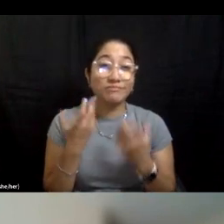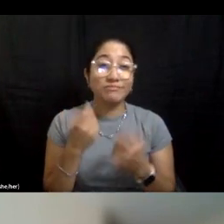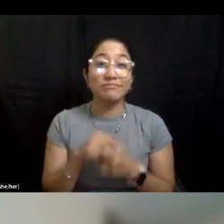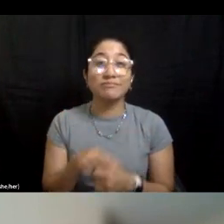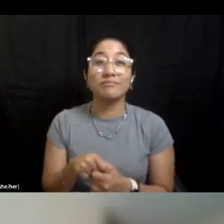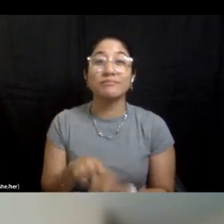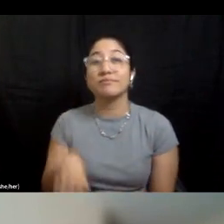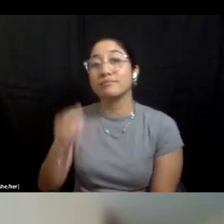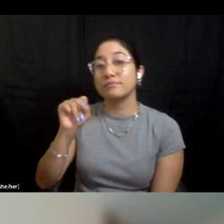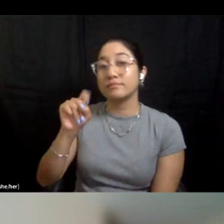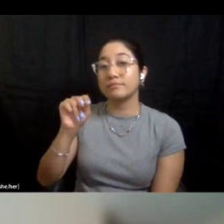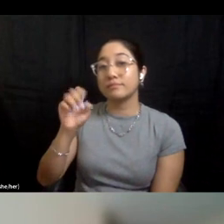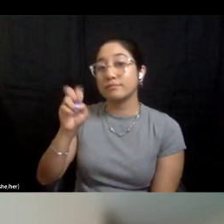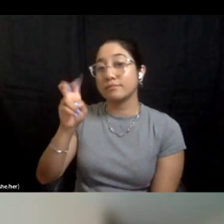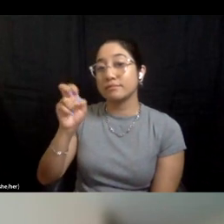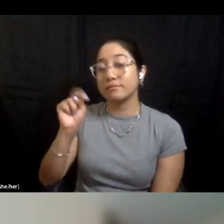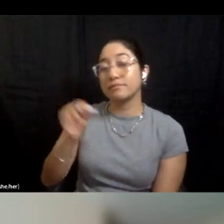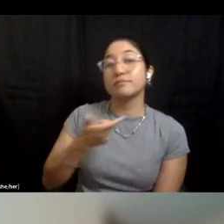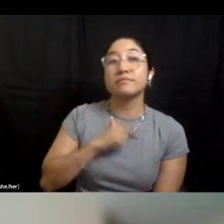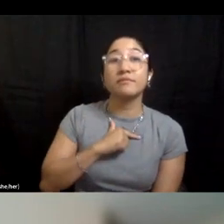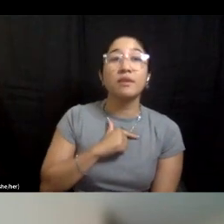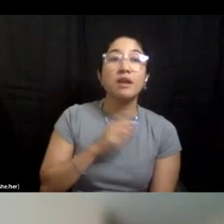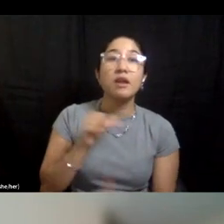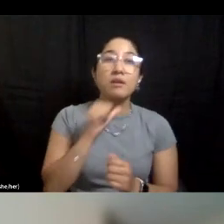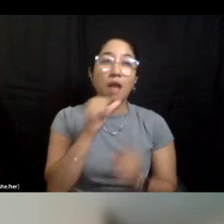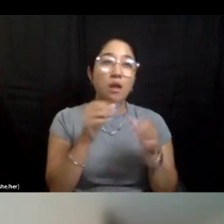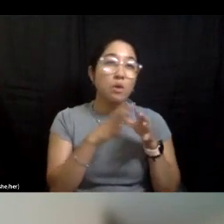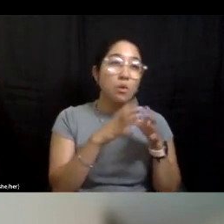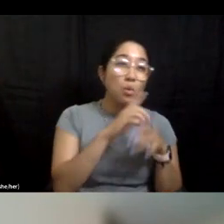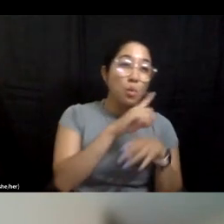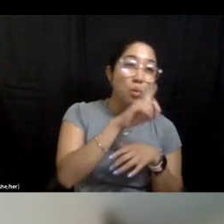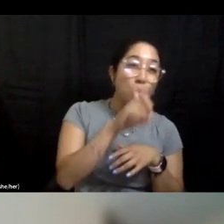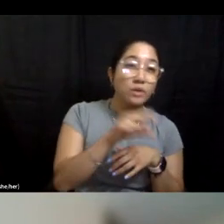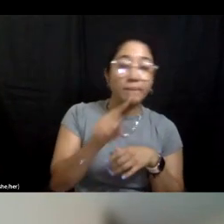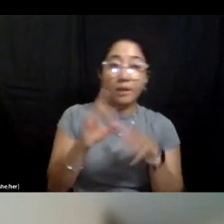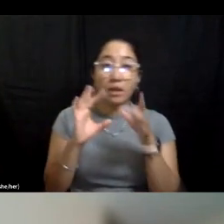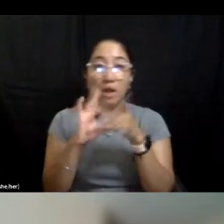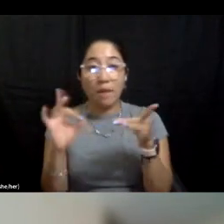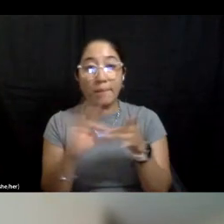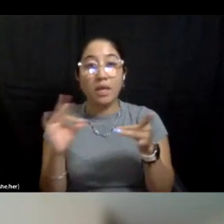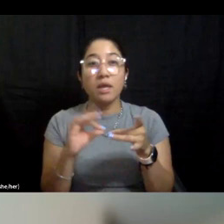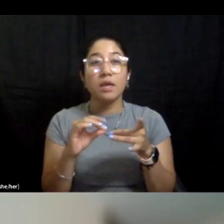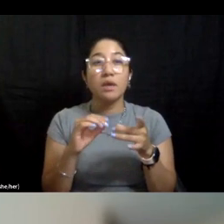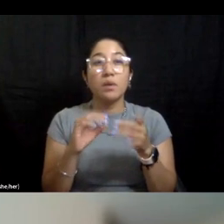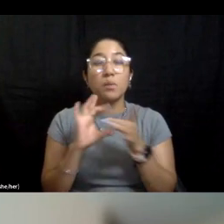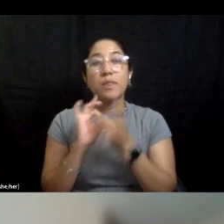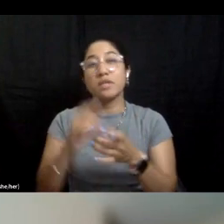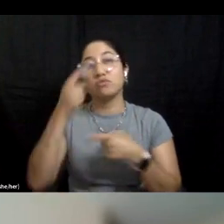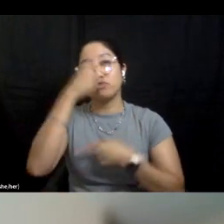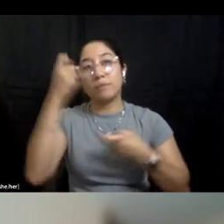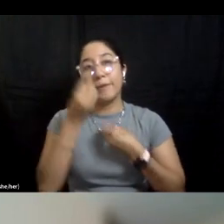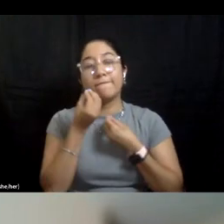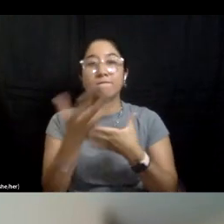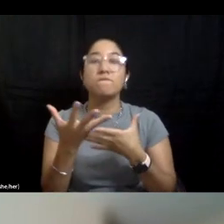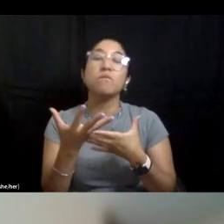So not so much a question, but definitely a comment on, you know, about the trauma-informed storytelling. I did write one of my